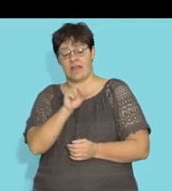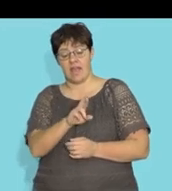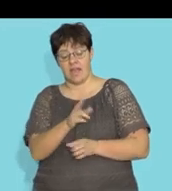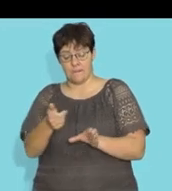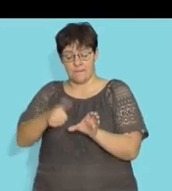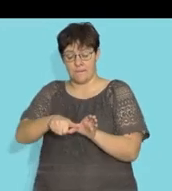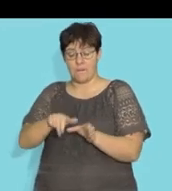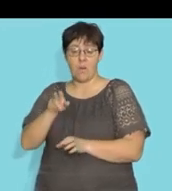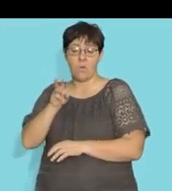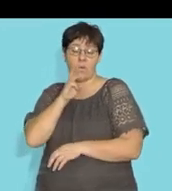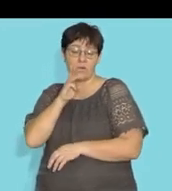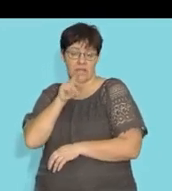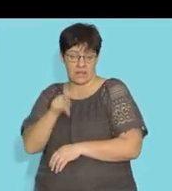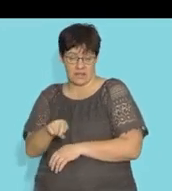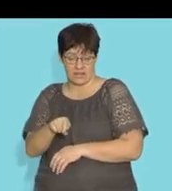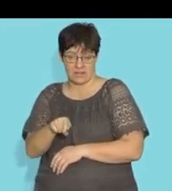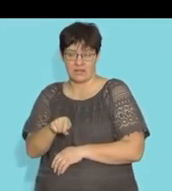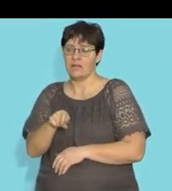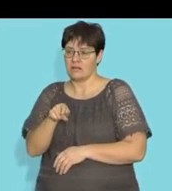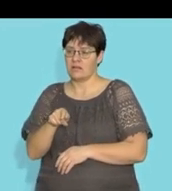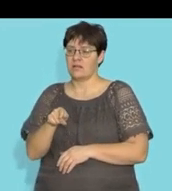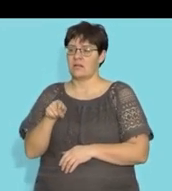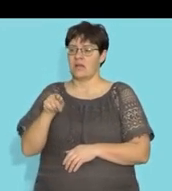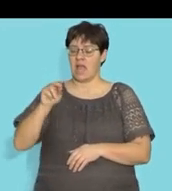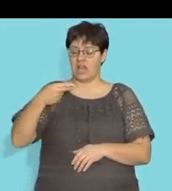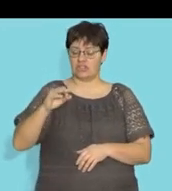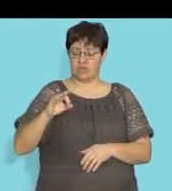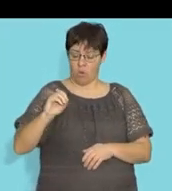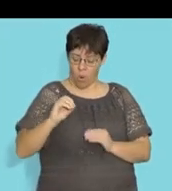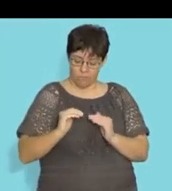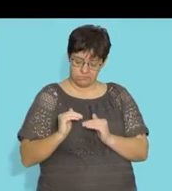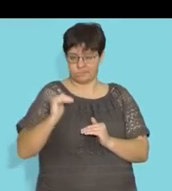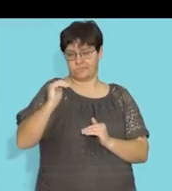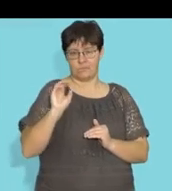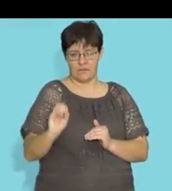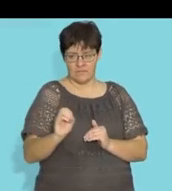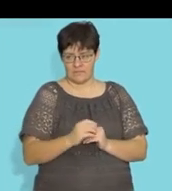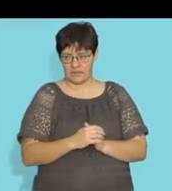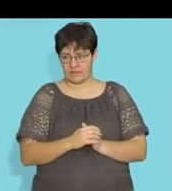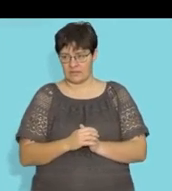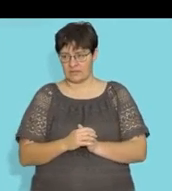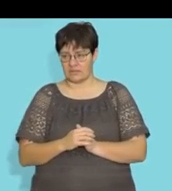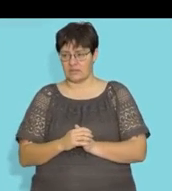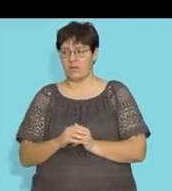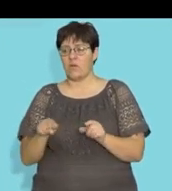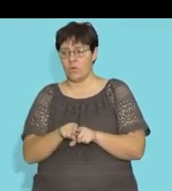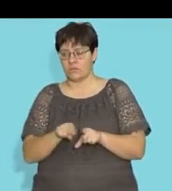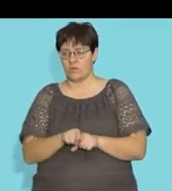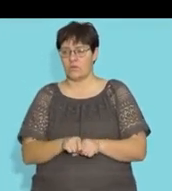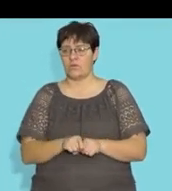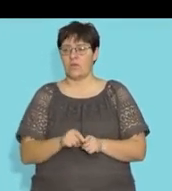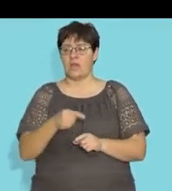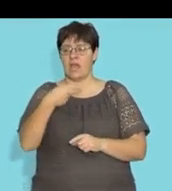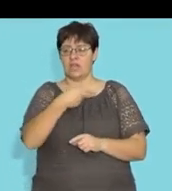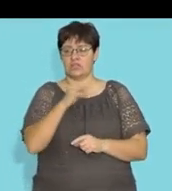vinegar is added to water, there will be an increase in the hydronium ion concentration. We could have also said